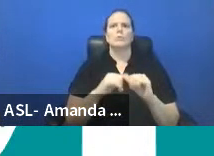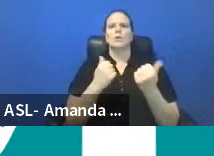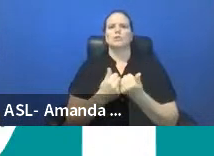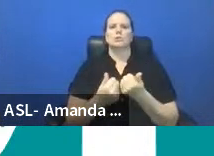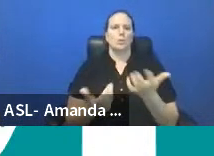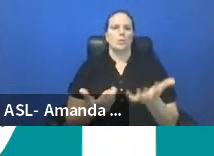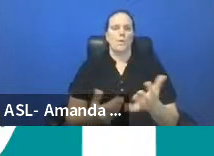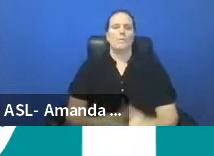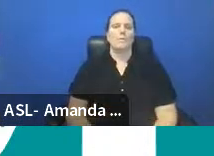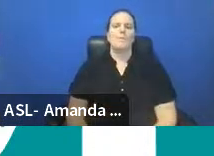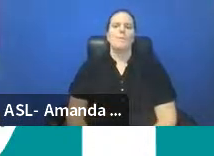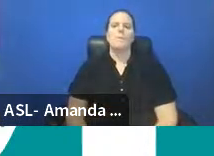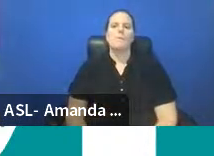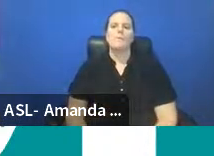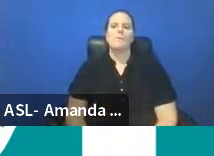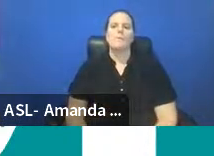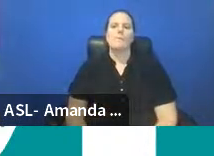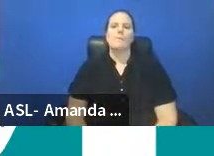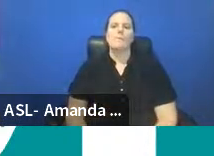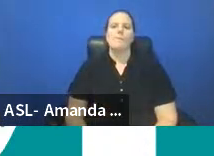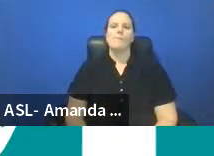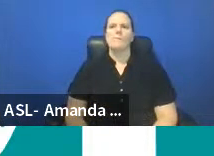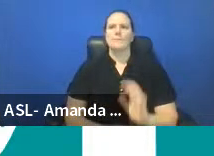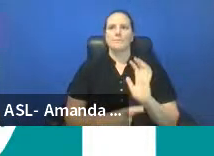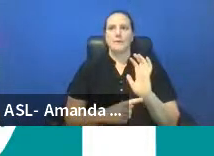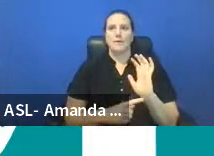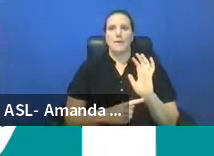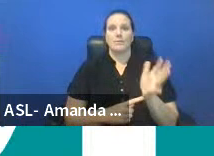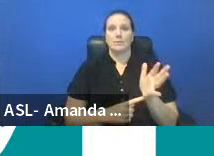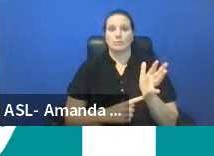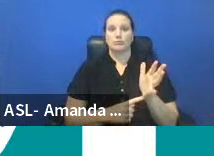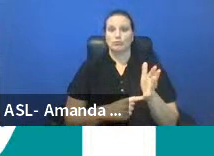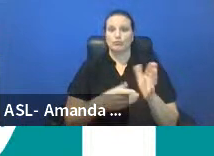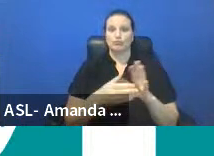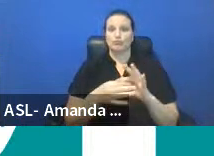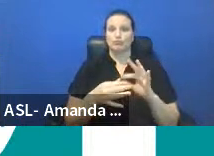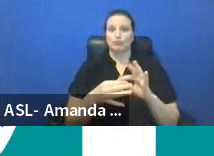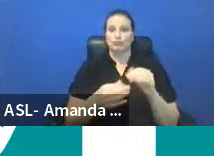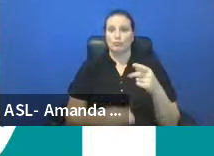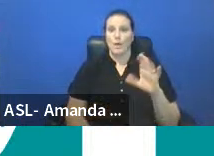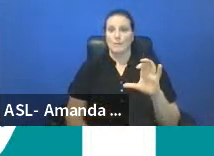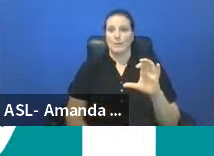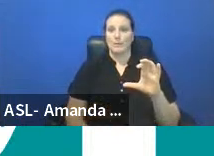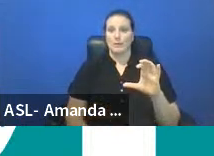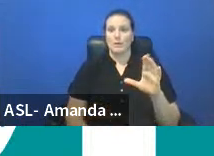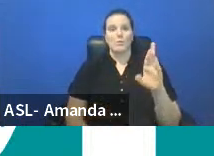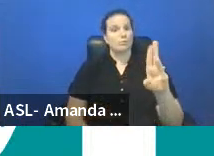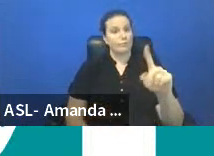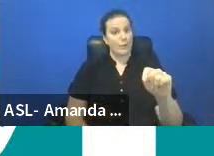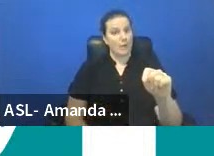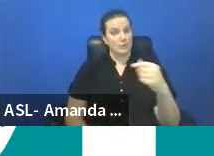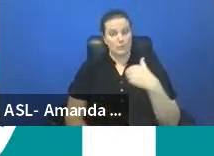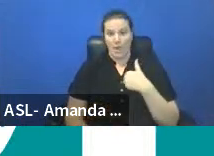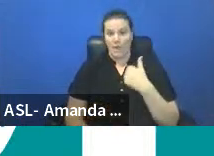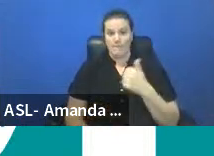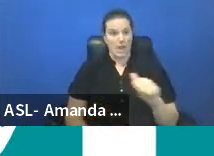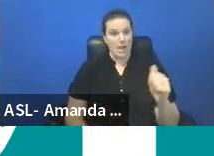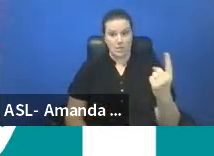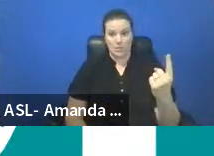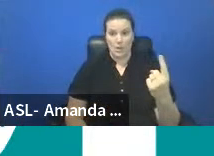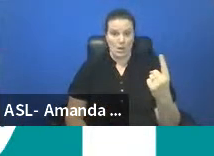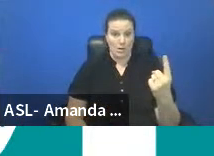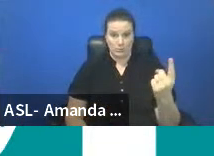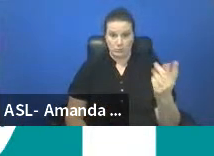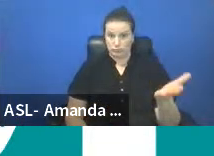about 5 or so minutes to provide public comment. Brent, do we have anyone